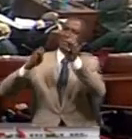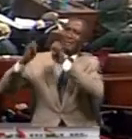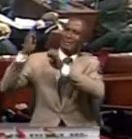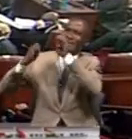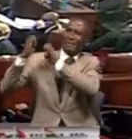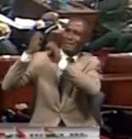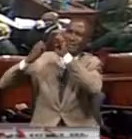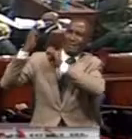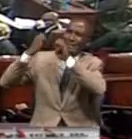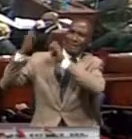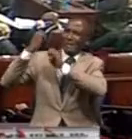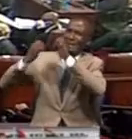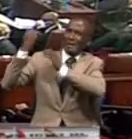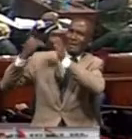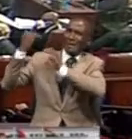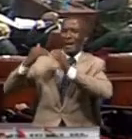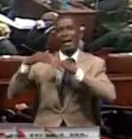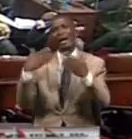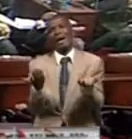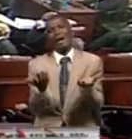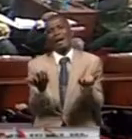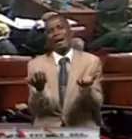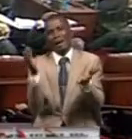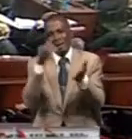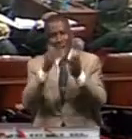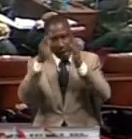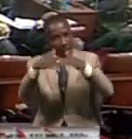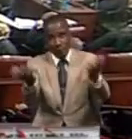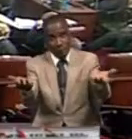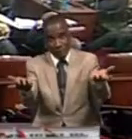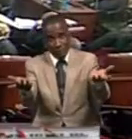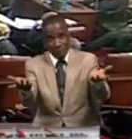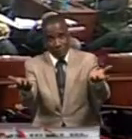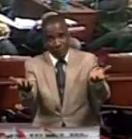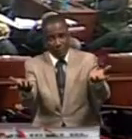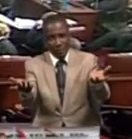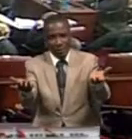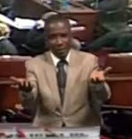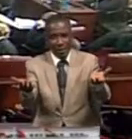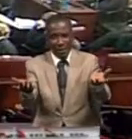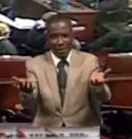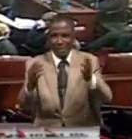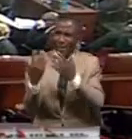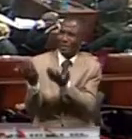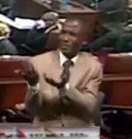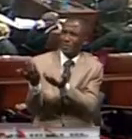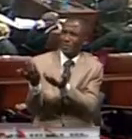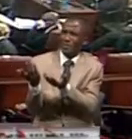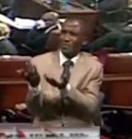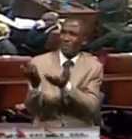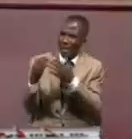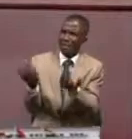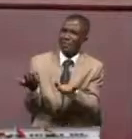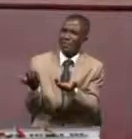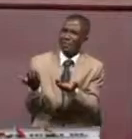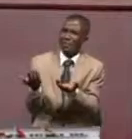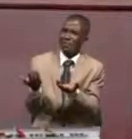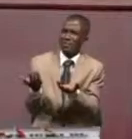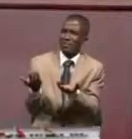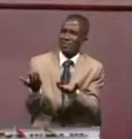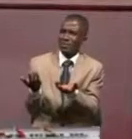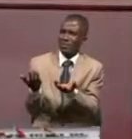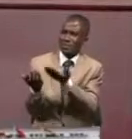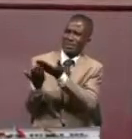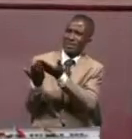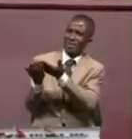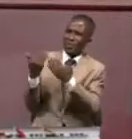Get something different, or No. to collaborate him, or what? My Lord, that's why I put it to him that this